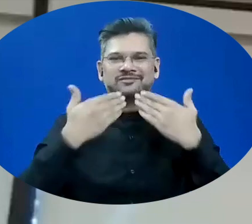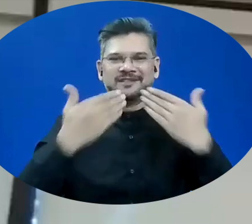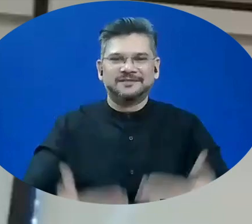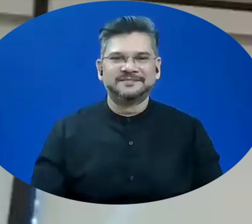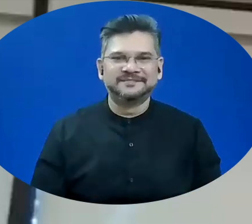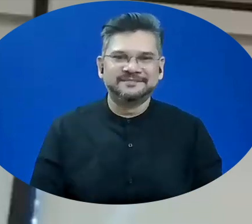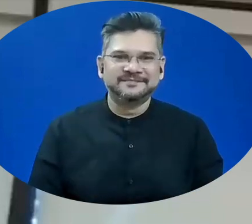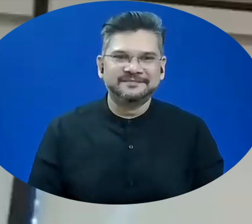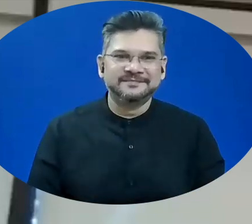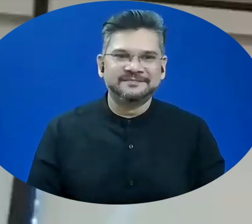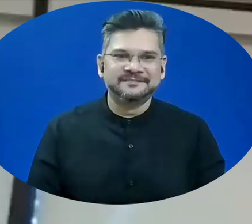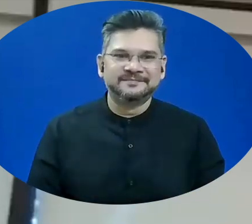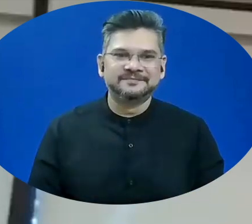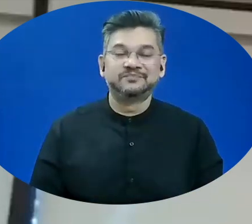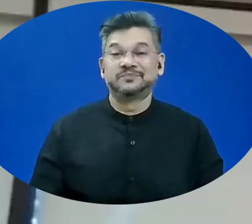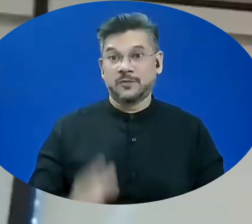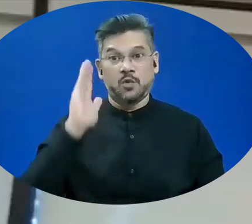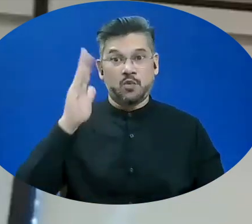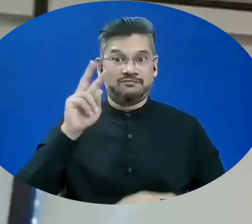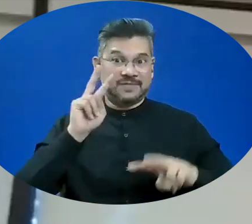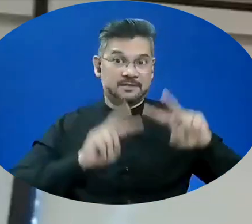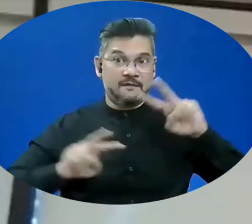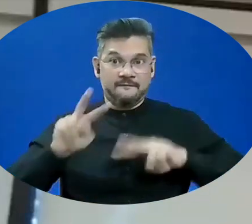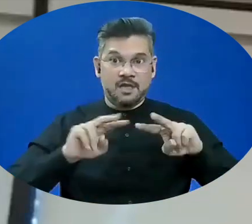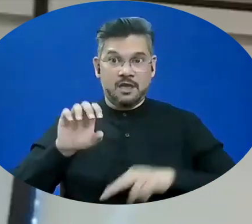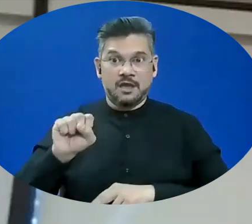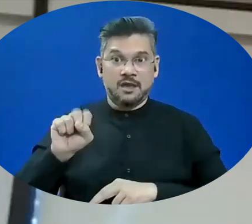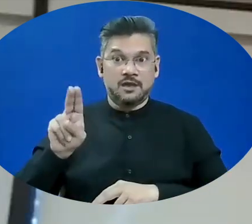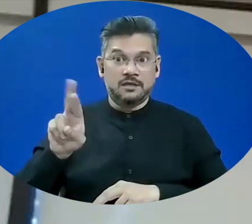be a survey at the end. Hopefully, when you sign out,